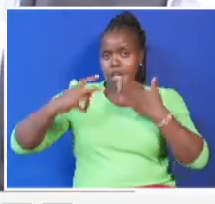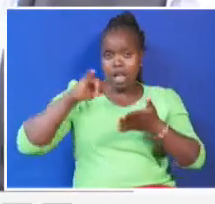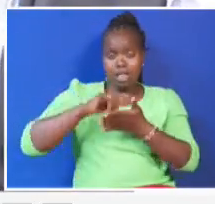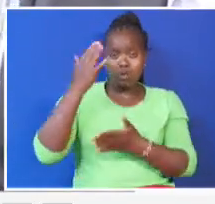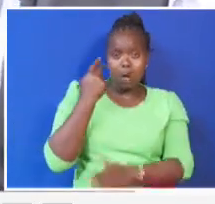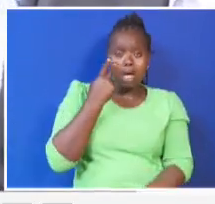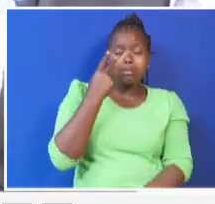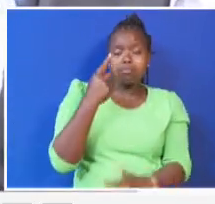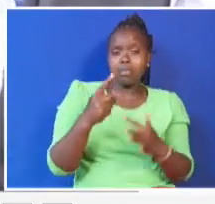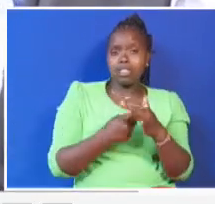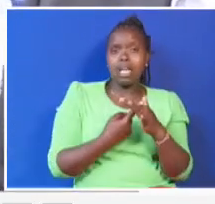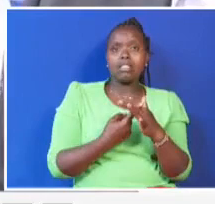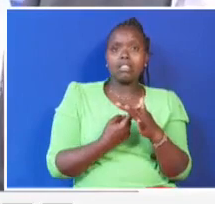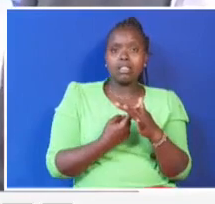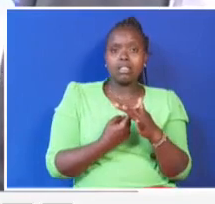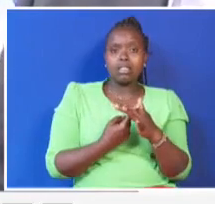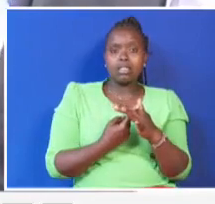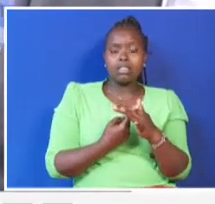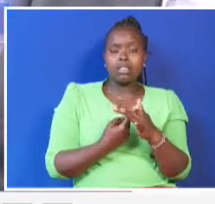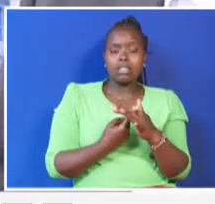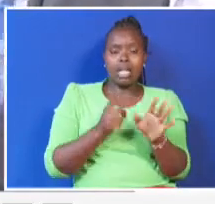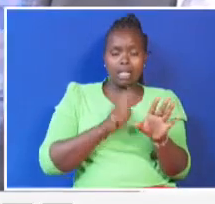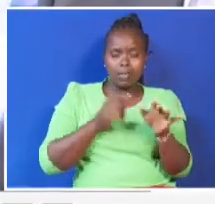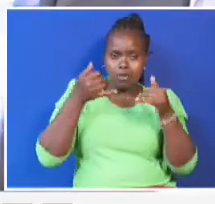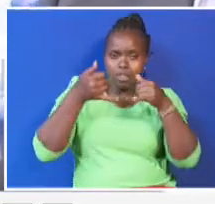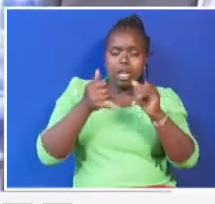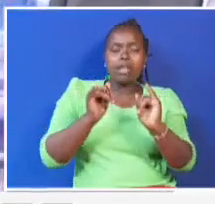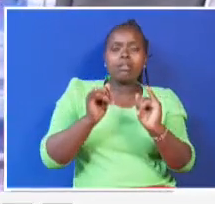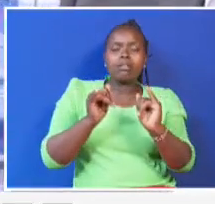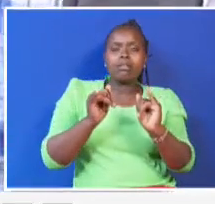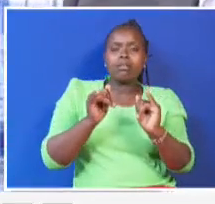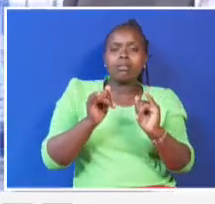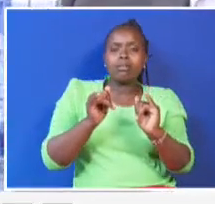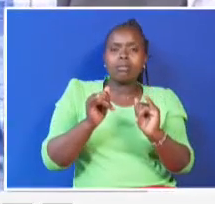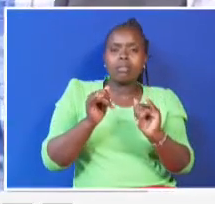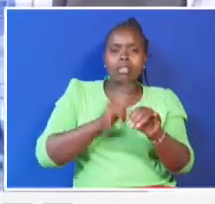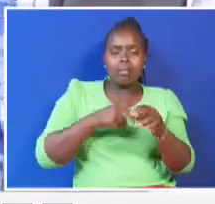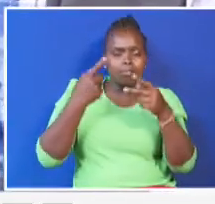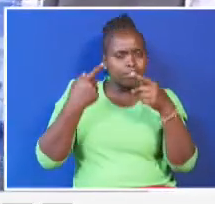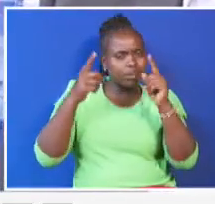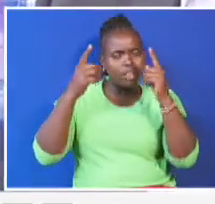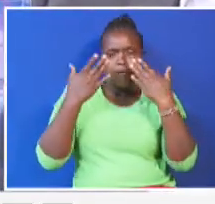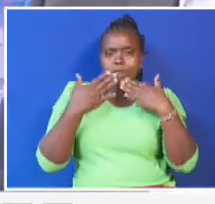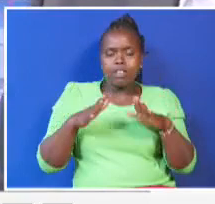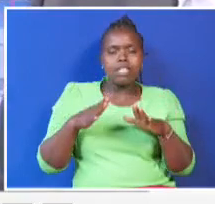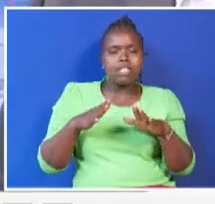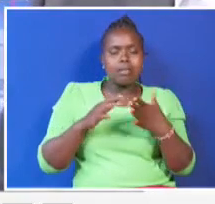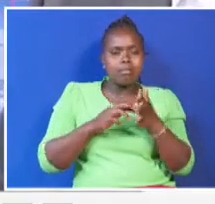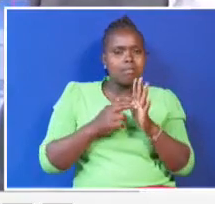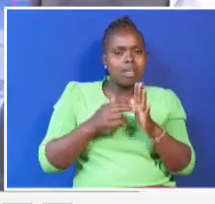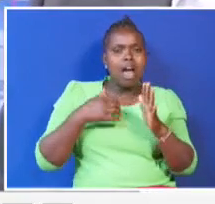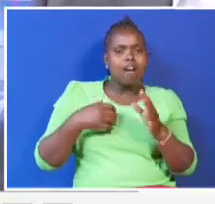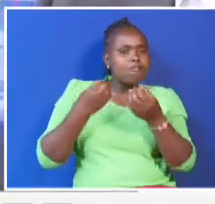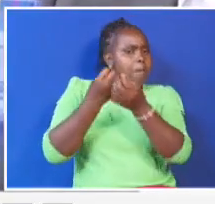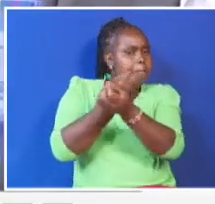saw it began with the attempt, they actually succeeded in doing so, removal of several